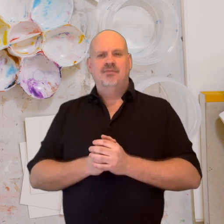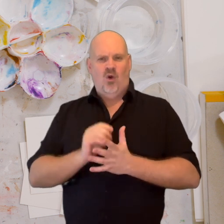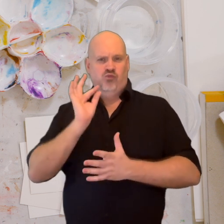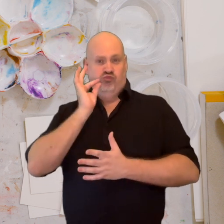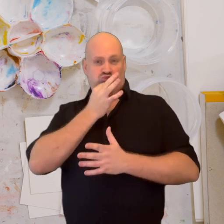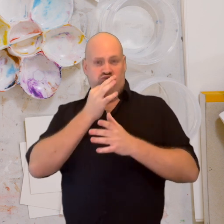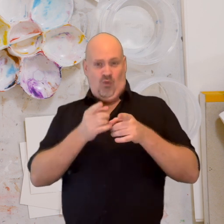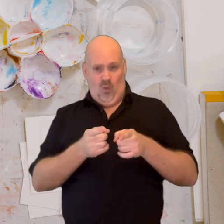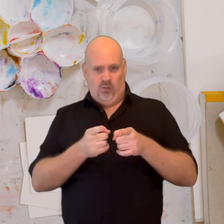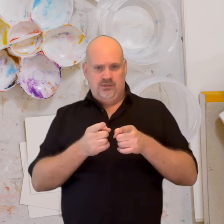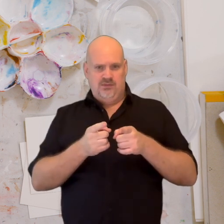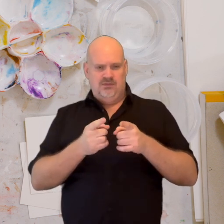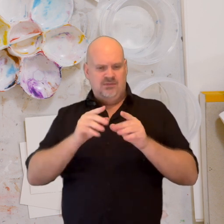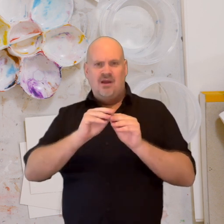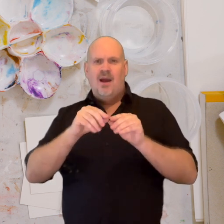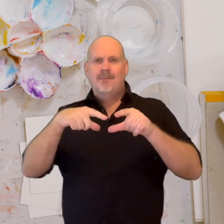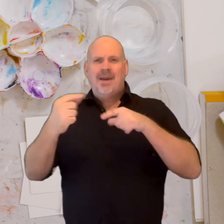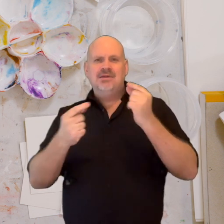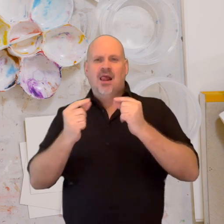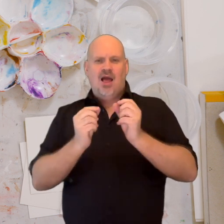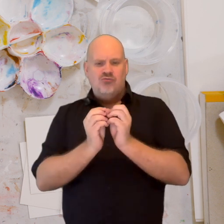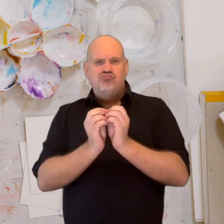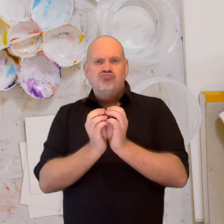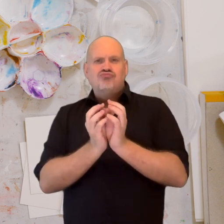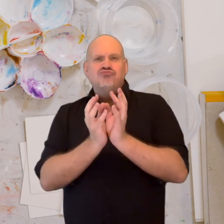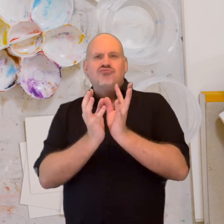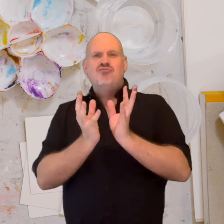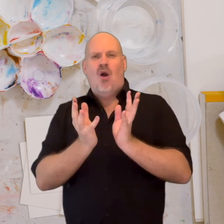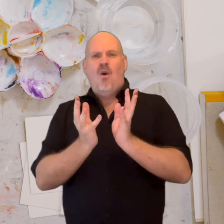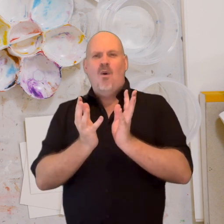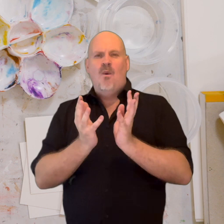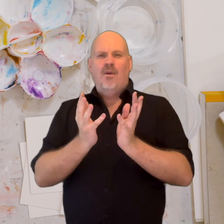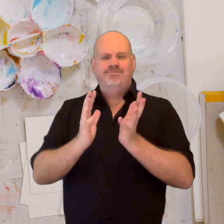rose has petals that kind of grow